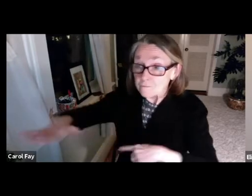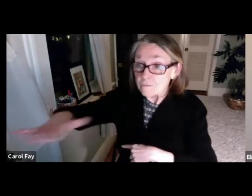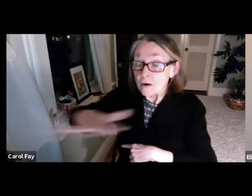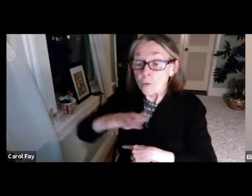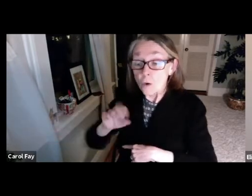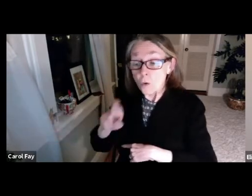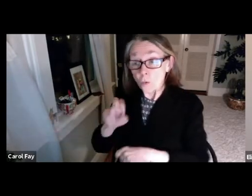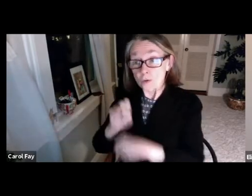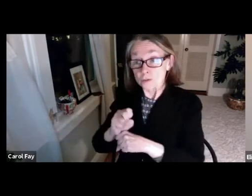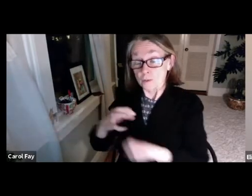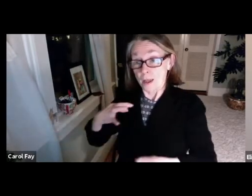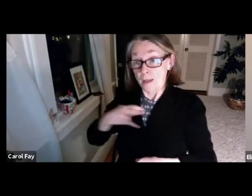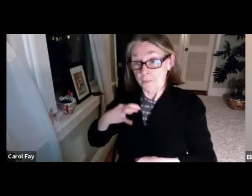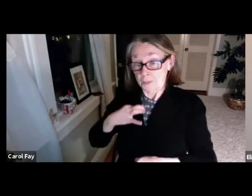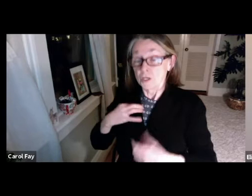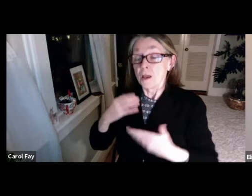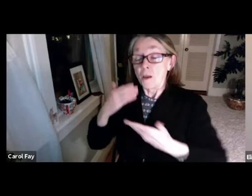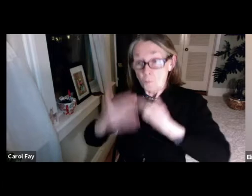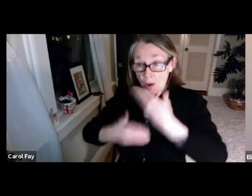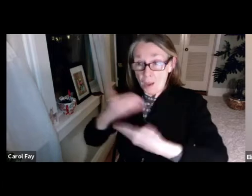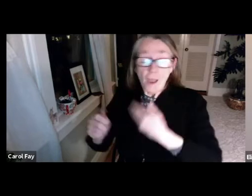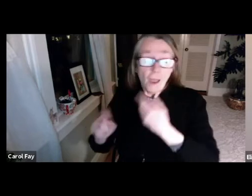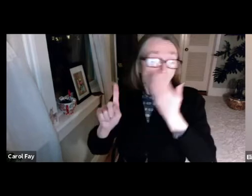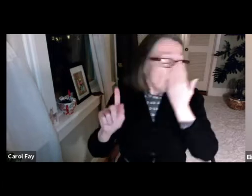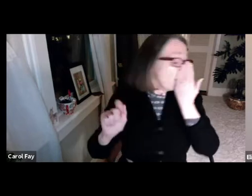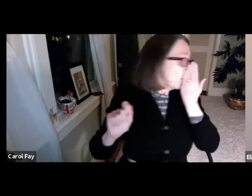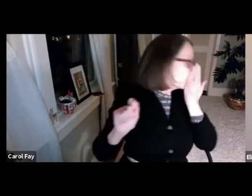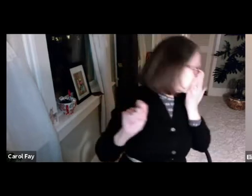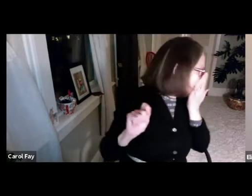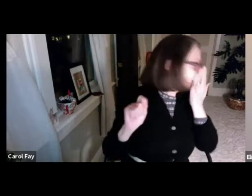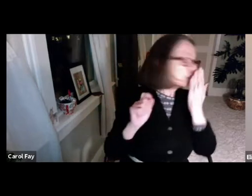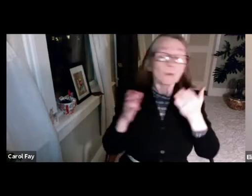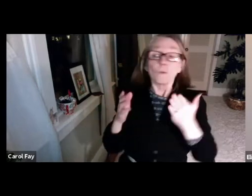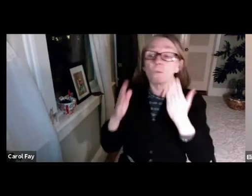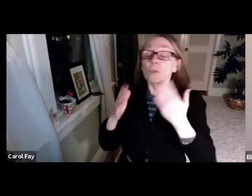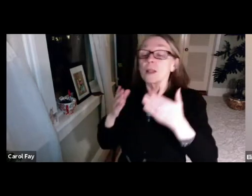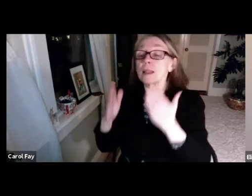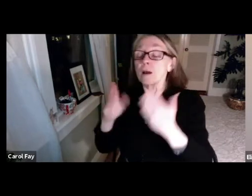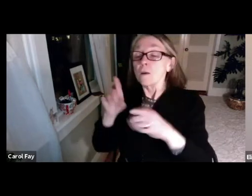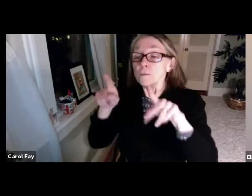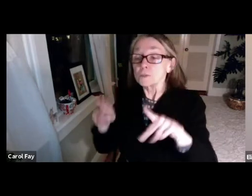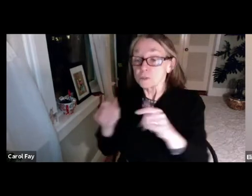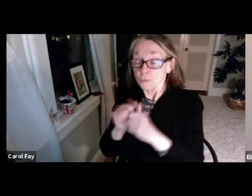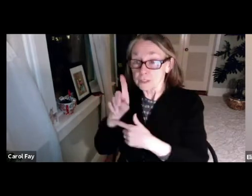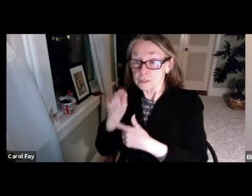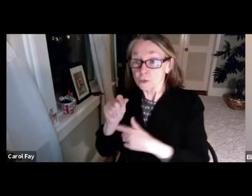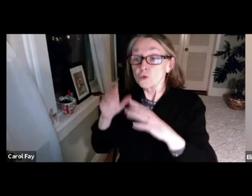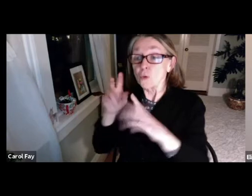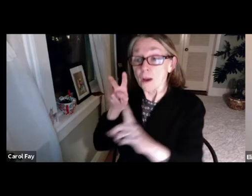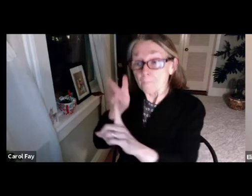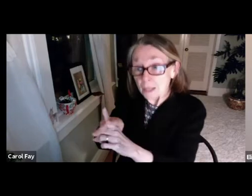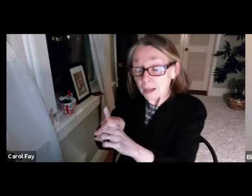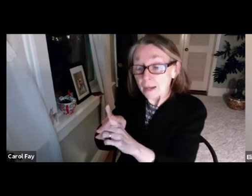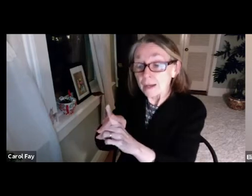job application process that would allow a person with a disability to apply for a job, perform a job, or